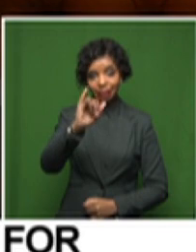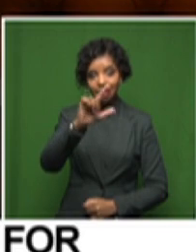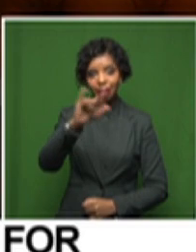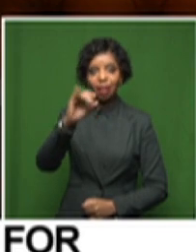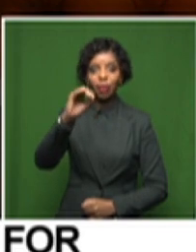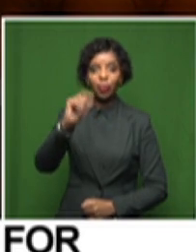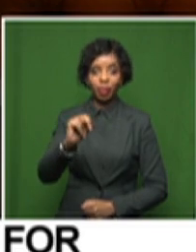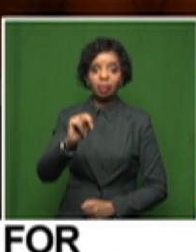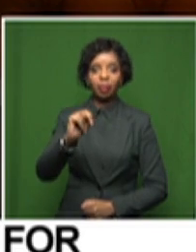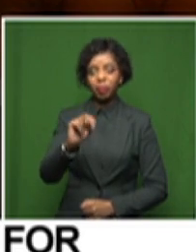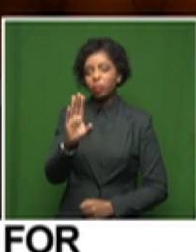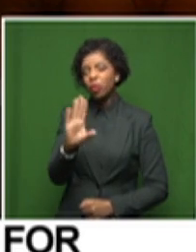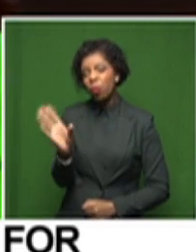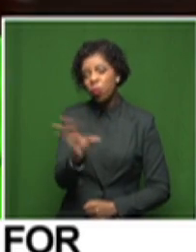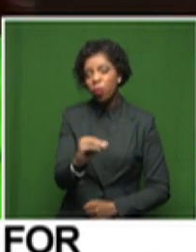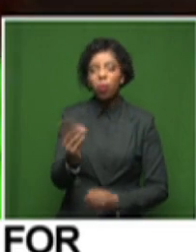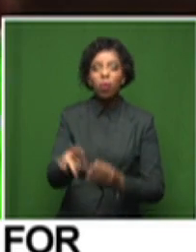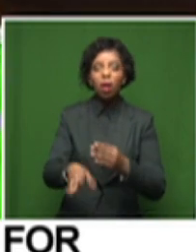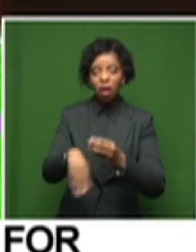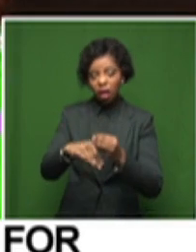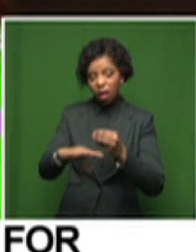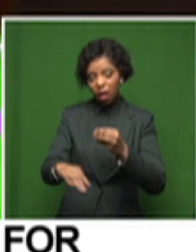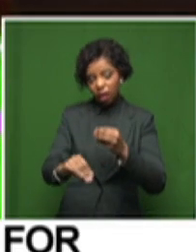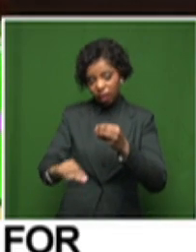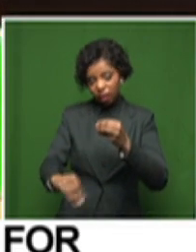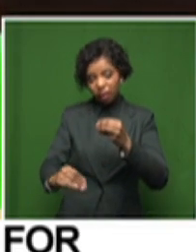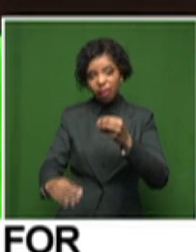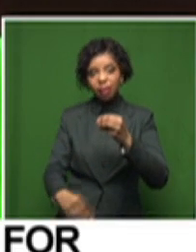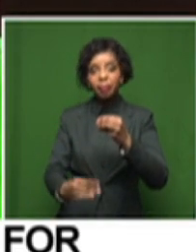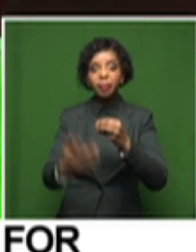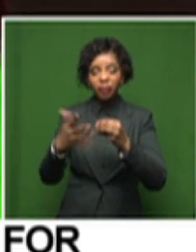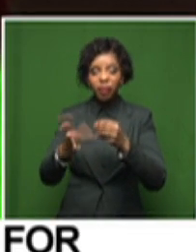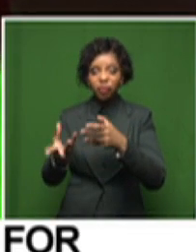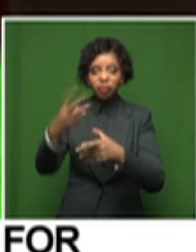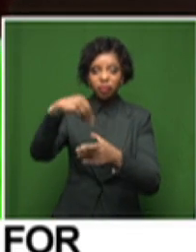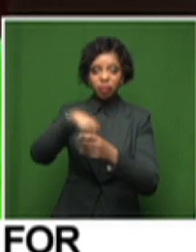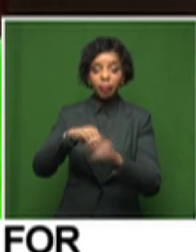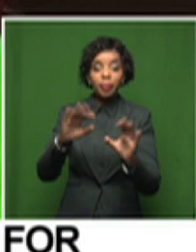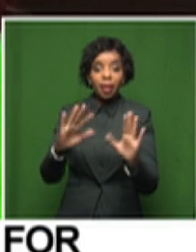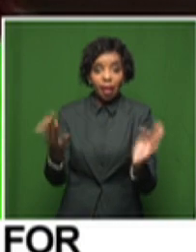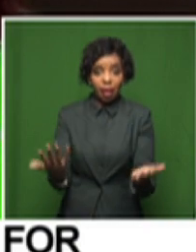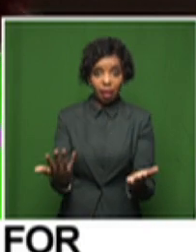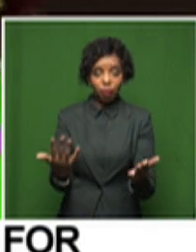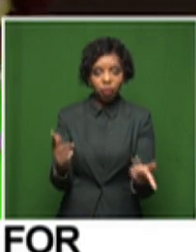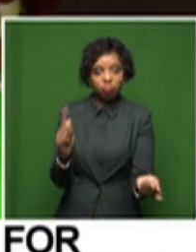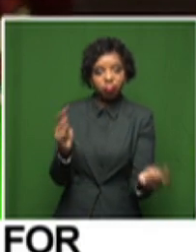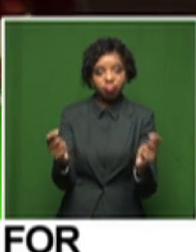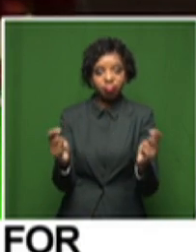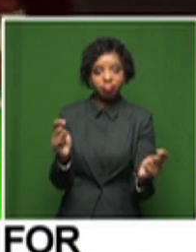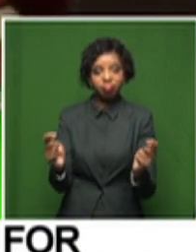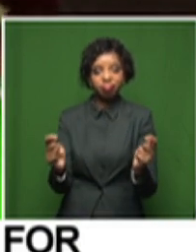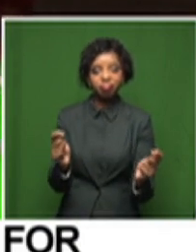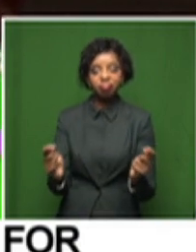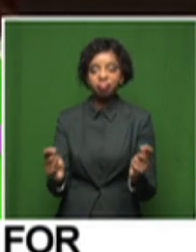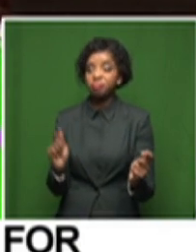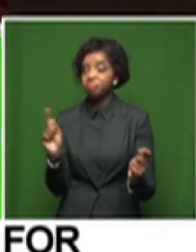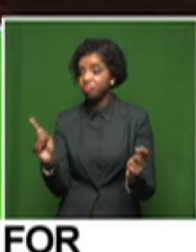All additional pressures have been accommodated through adjustments elsewhere.